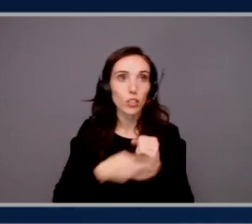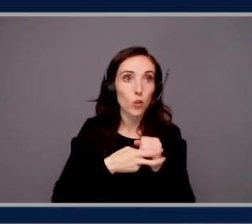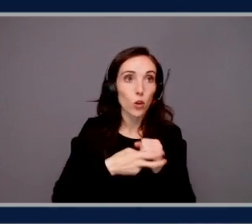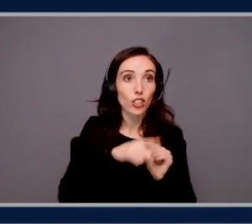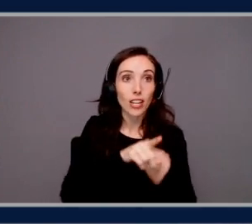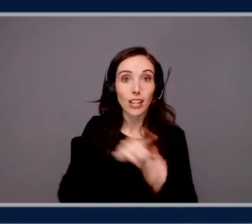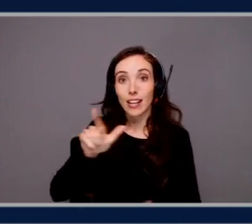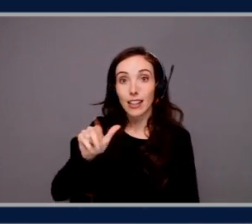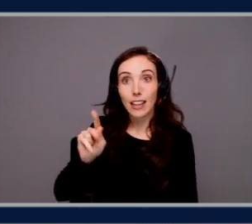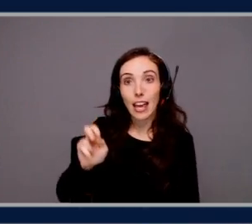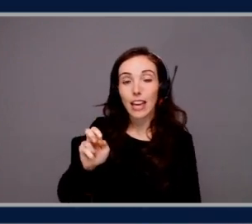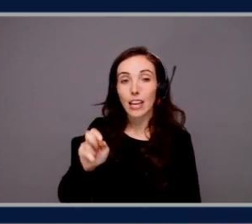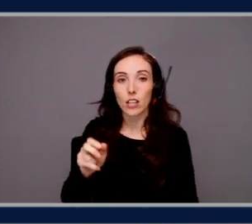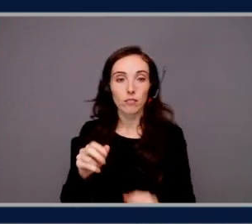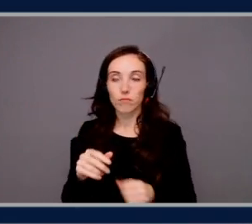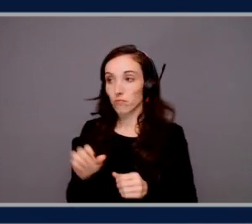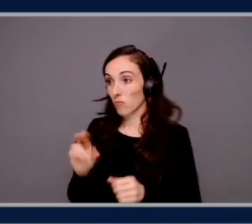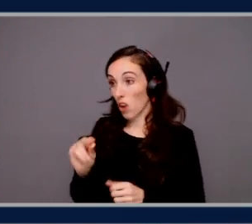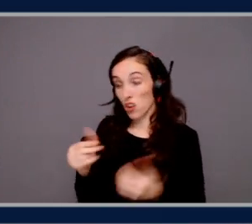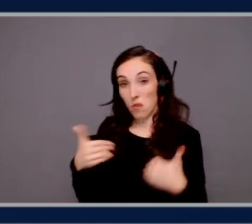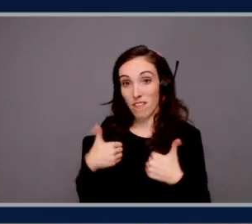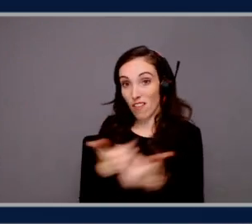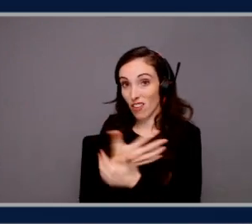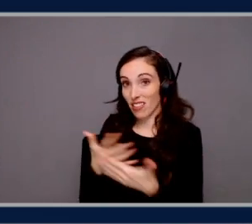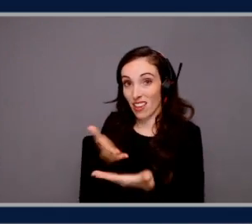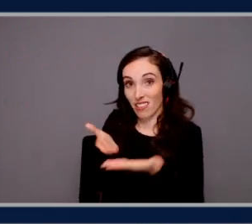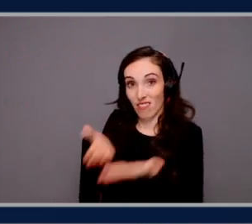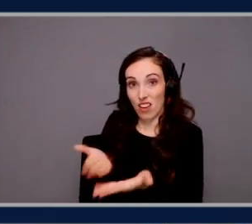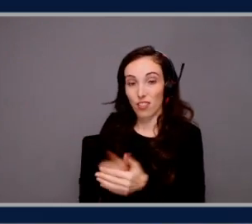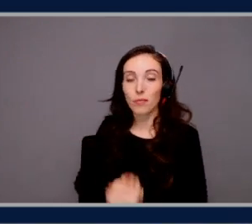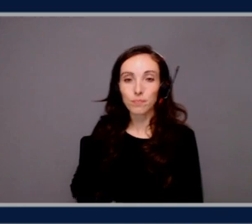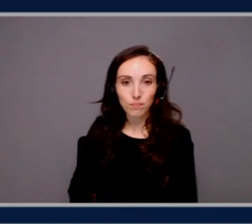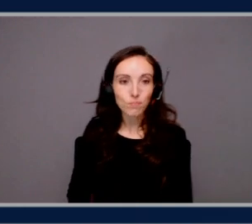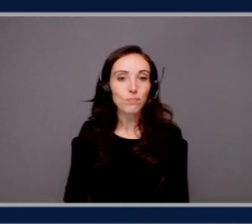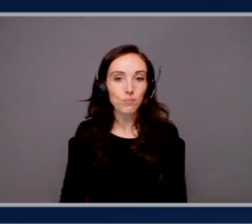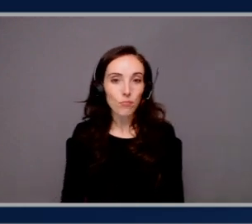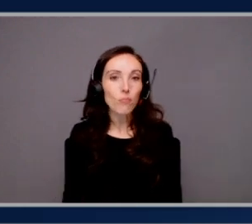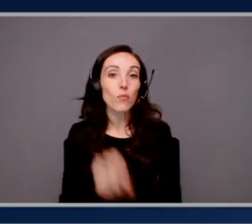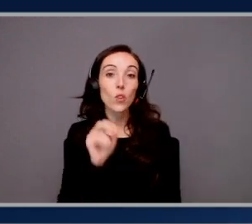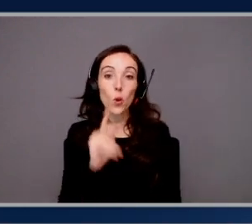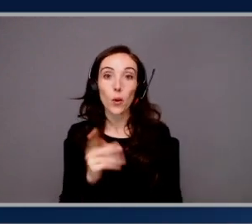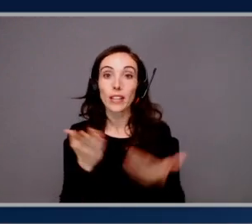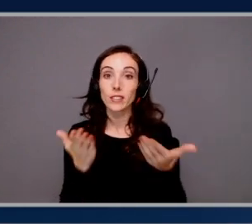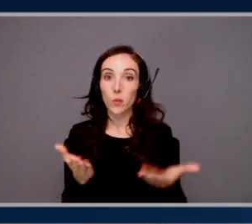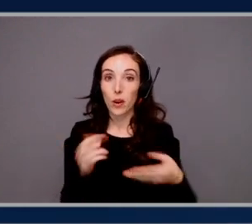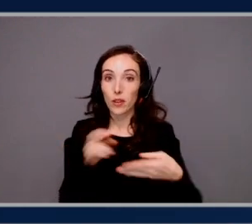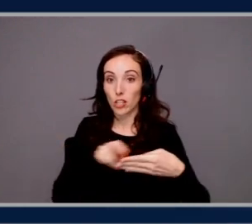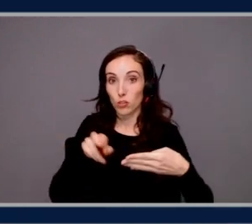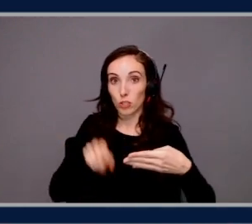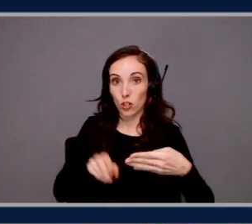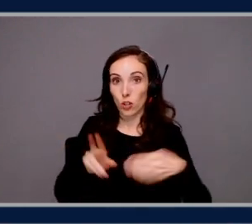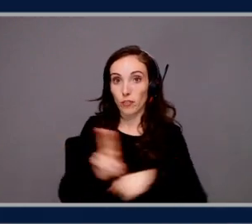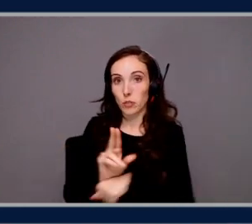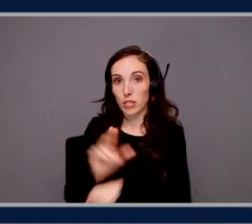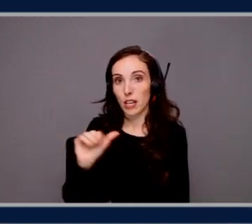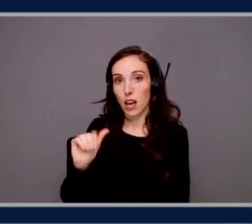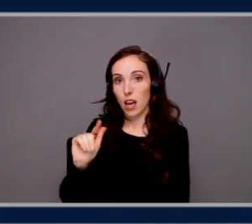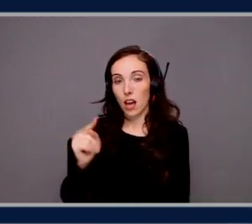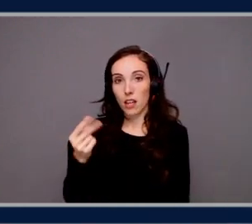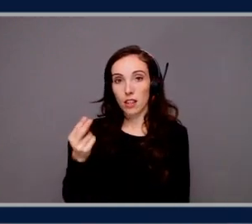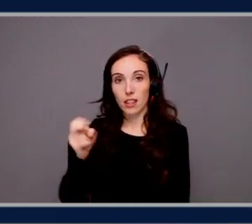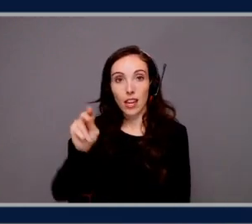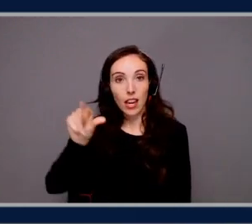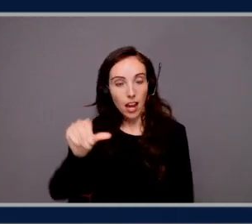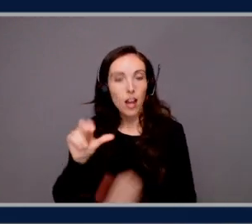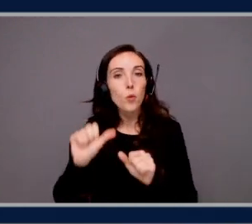an option now. Beautiful. All right, Right. let's keep going. So this is the result that we ran using Athena, and we are able to view the sales